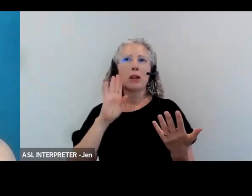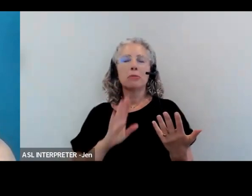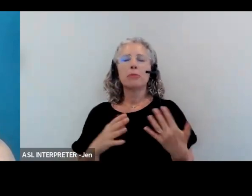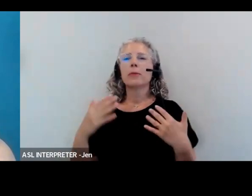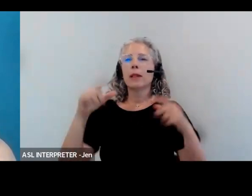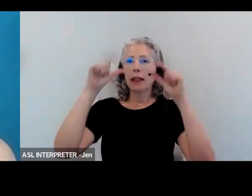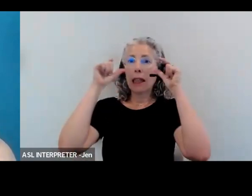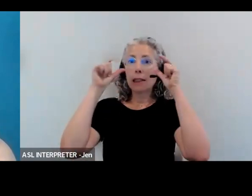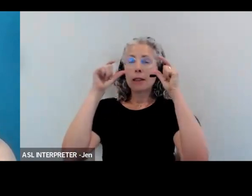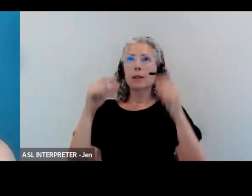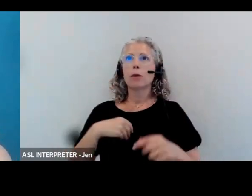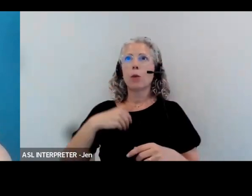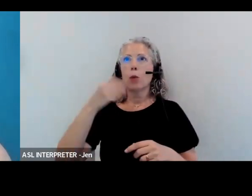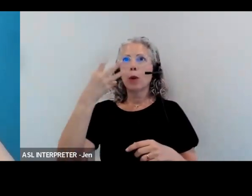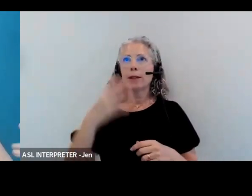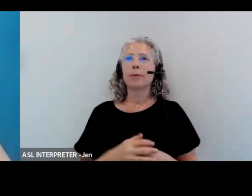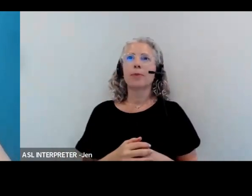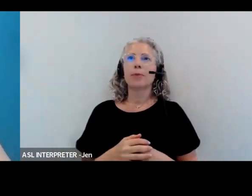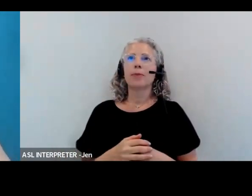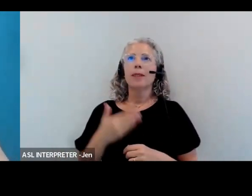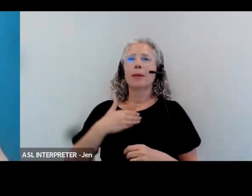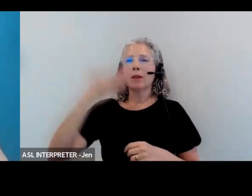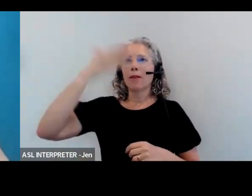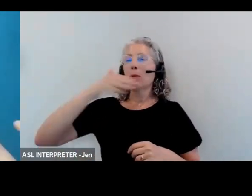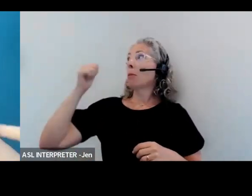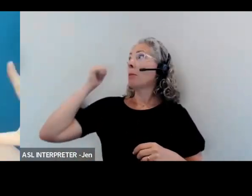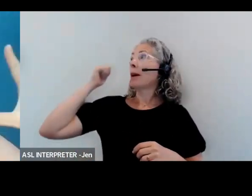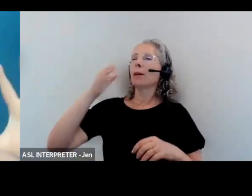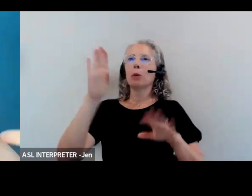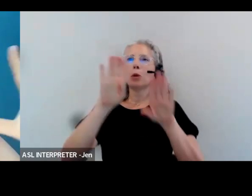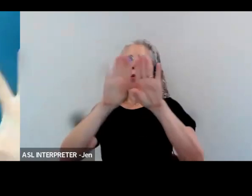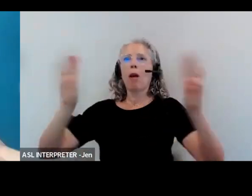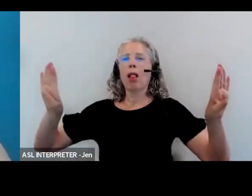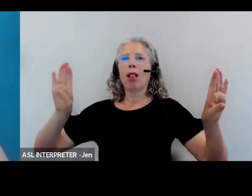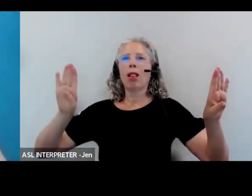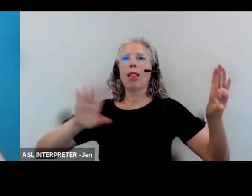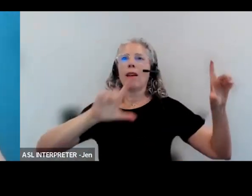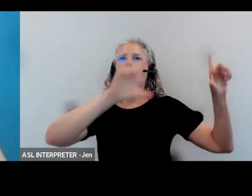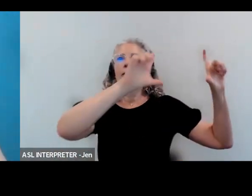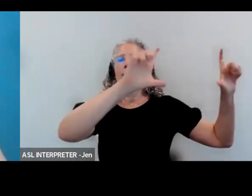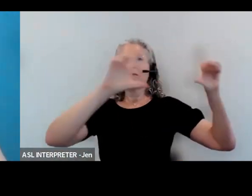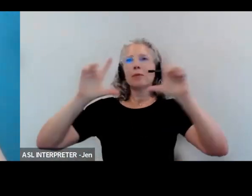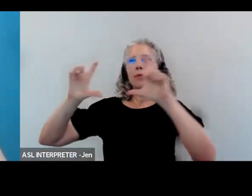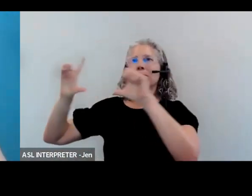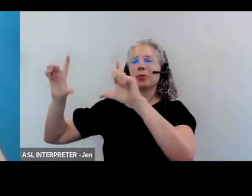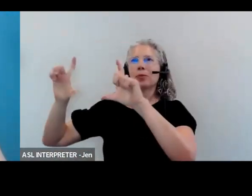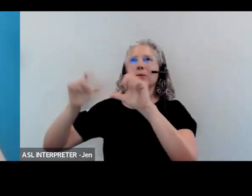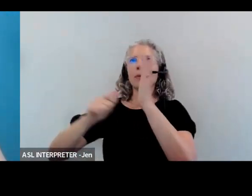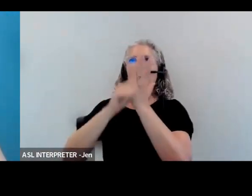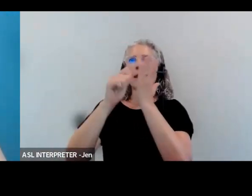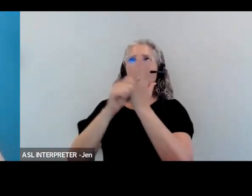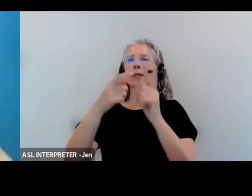glasses. I am white. I am in front of a blue wall that has framed magazines